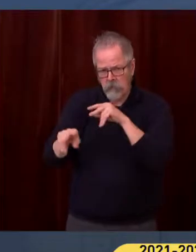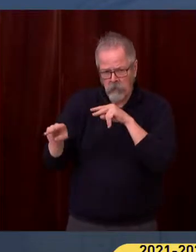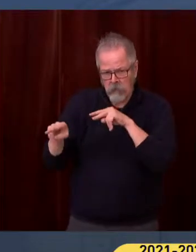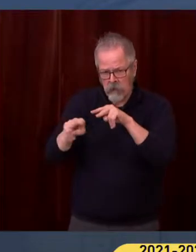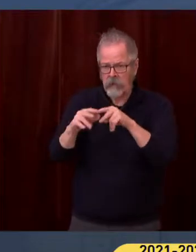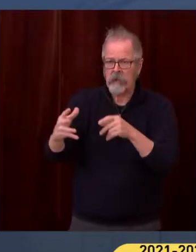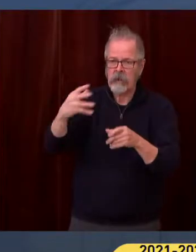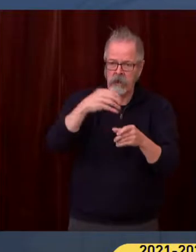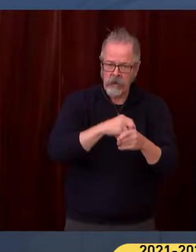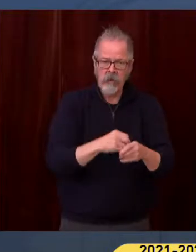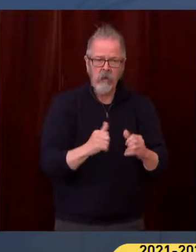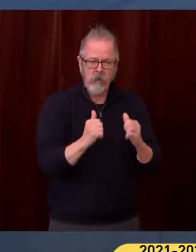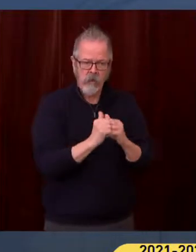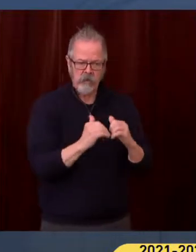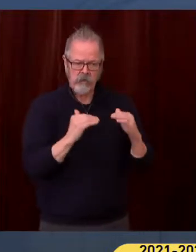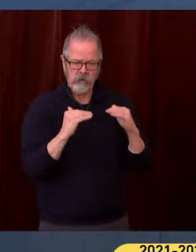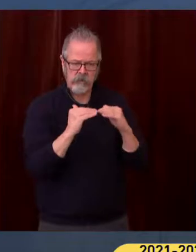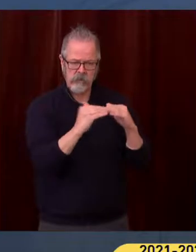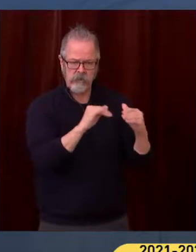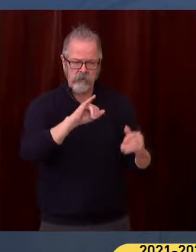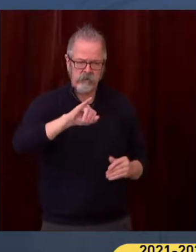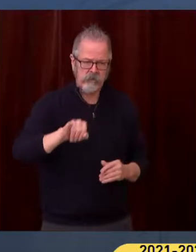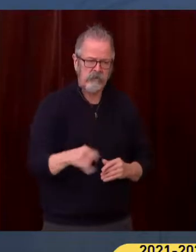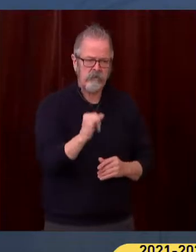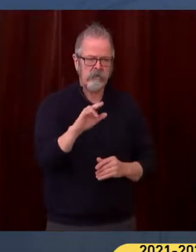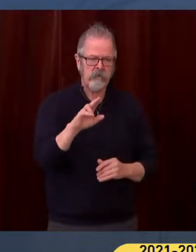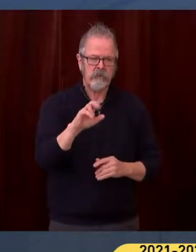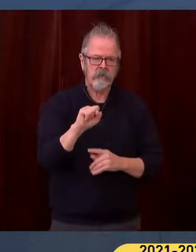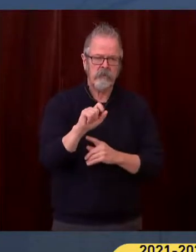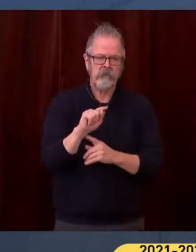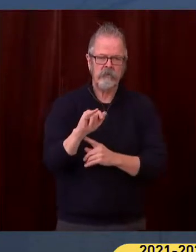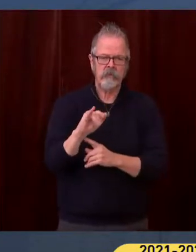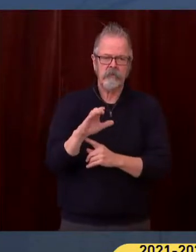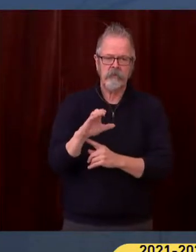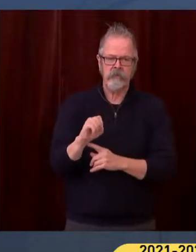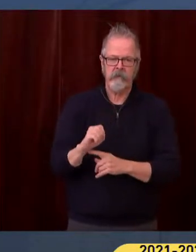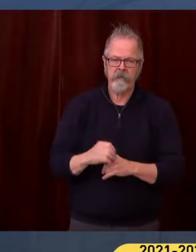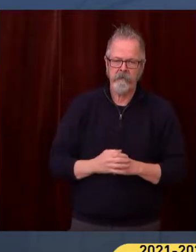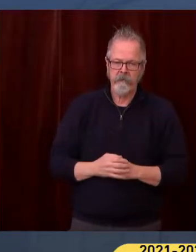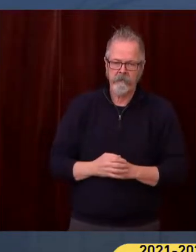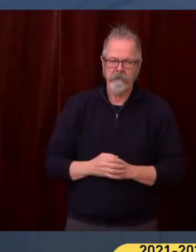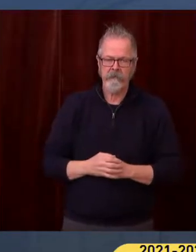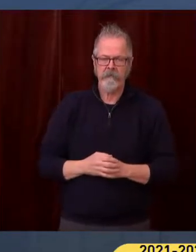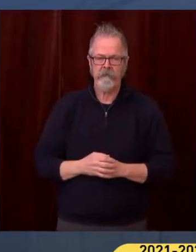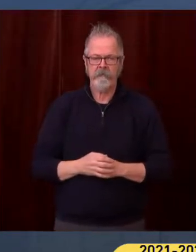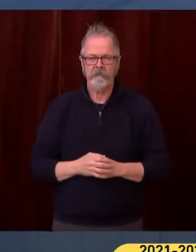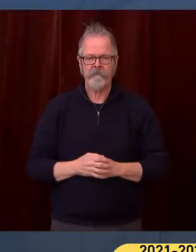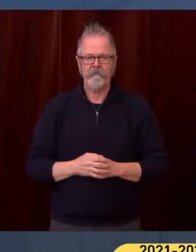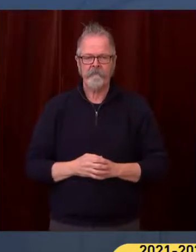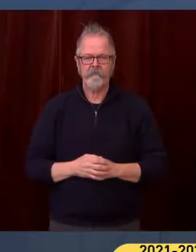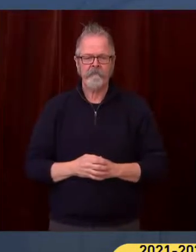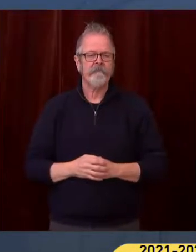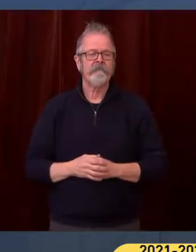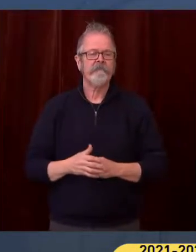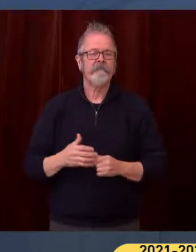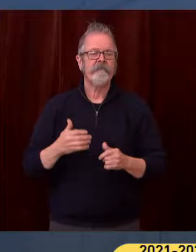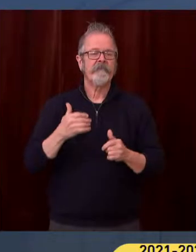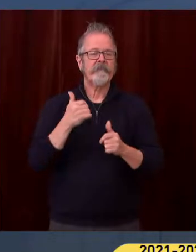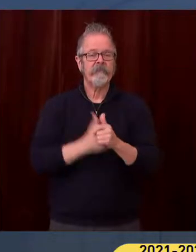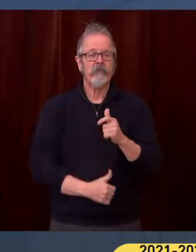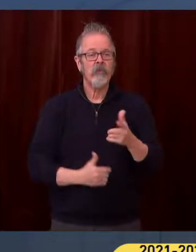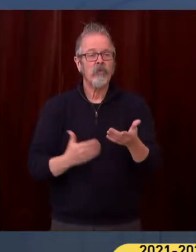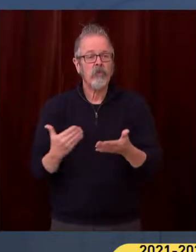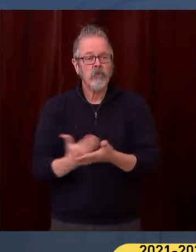So every investment will have to undergo the environmental justice analysis to make sure that they answer to this value.